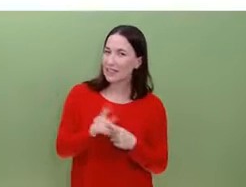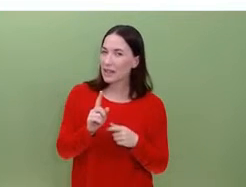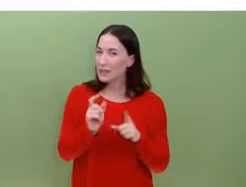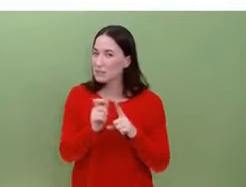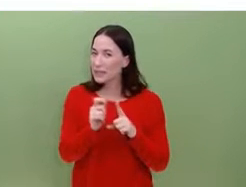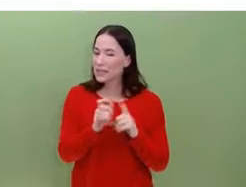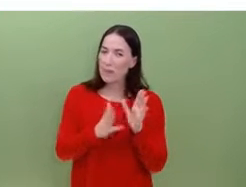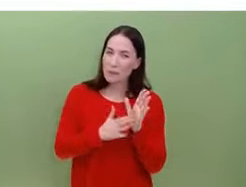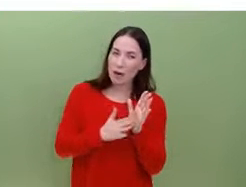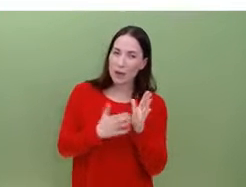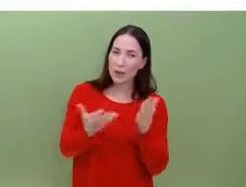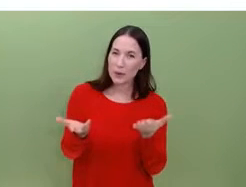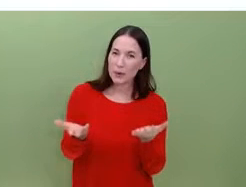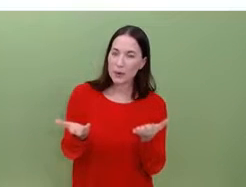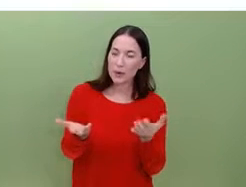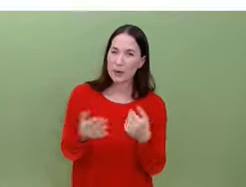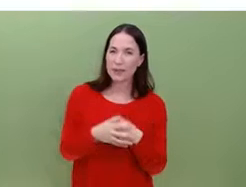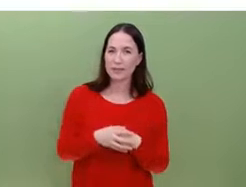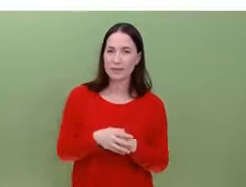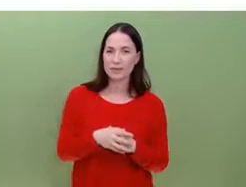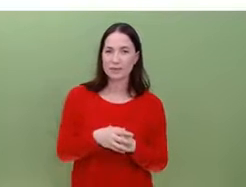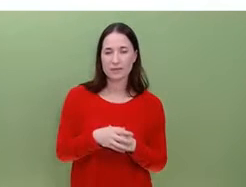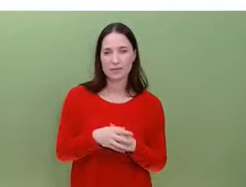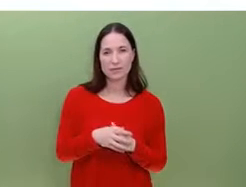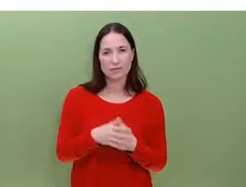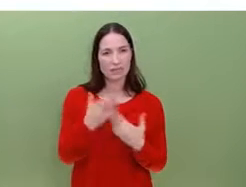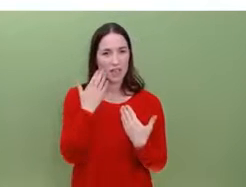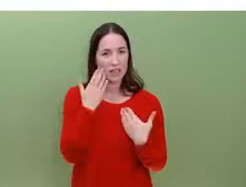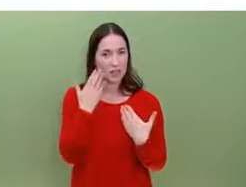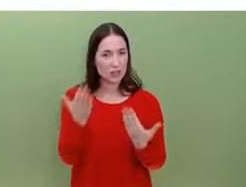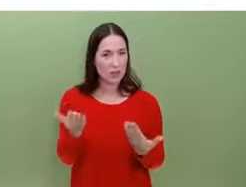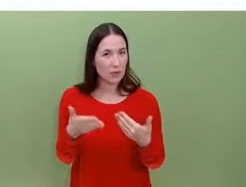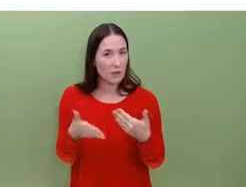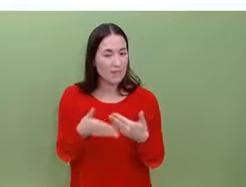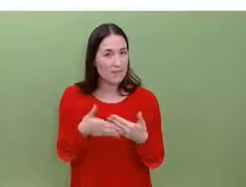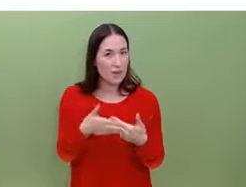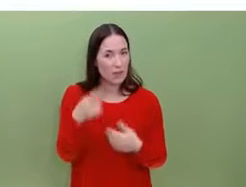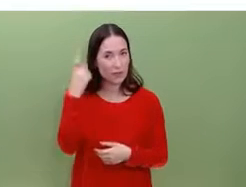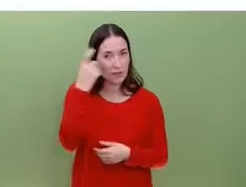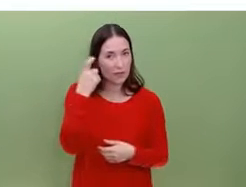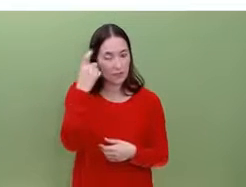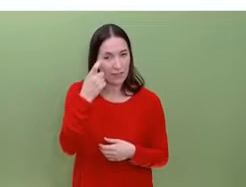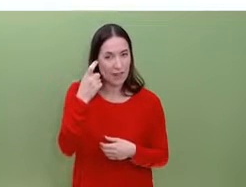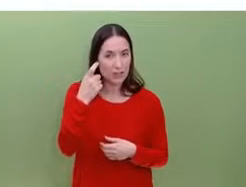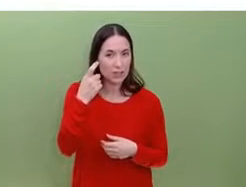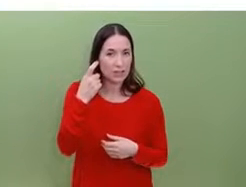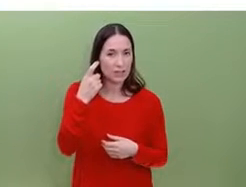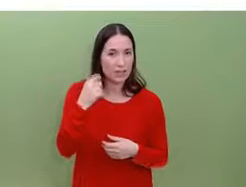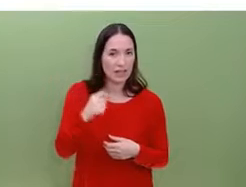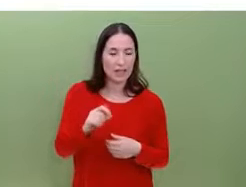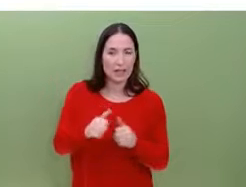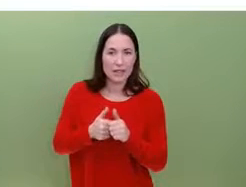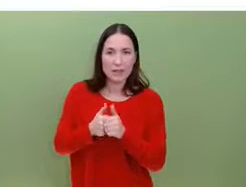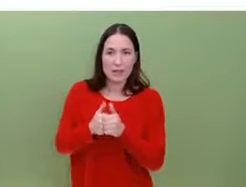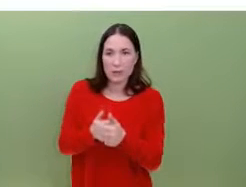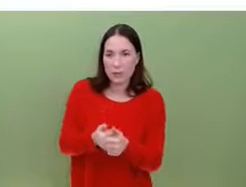as well, if that's okay. So both, I don't know if you have any further reflections from the other areas of to support and sustain